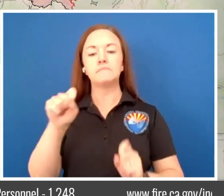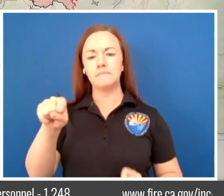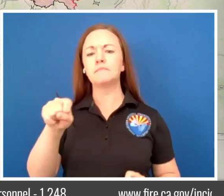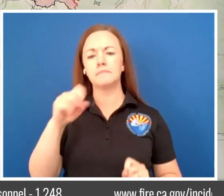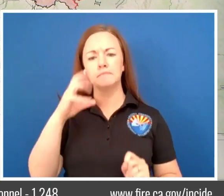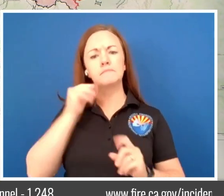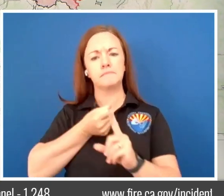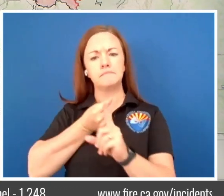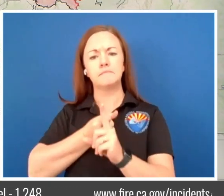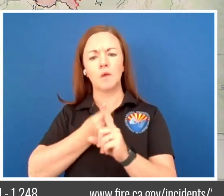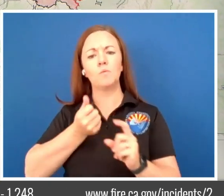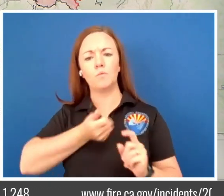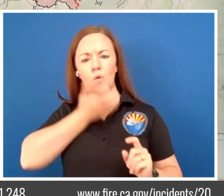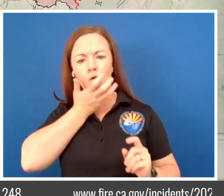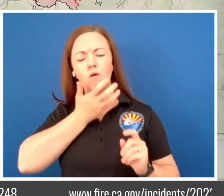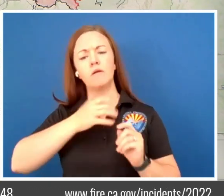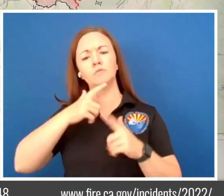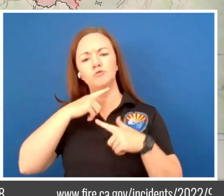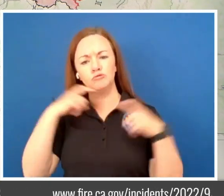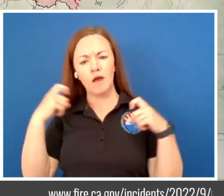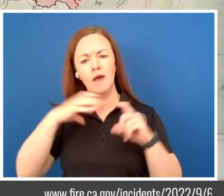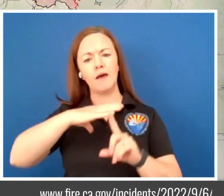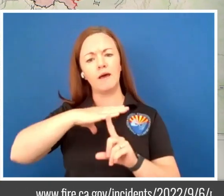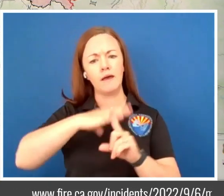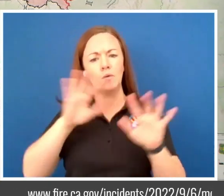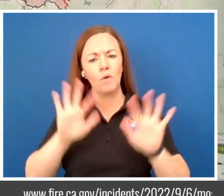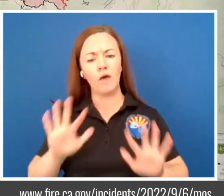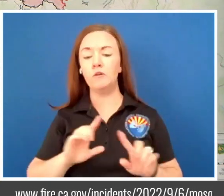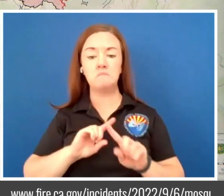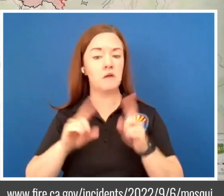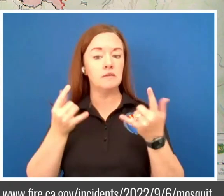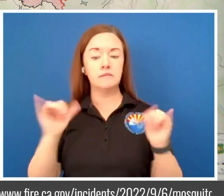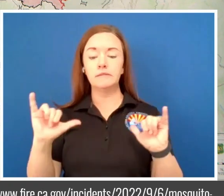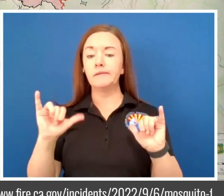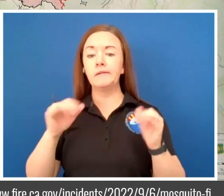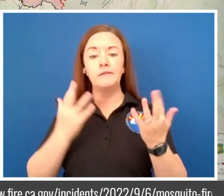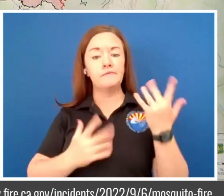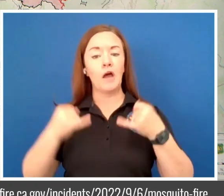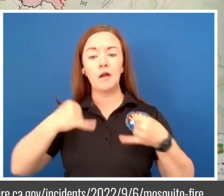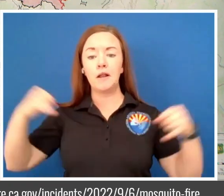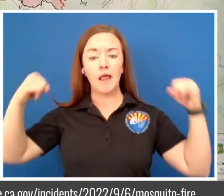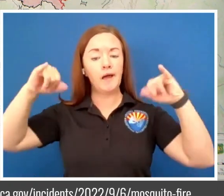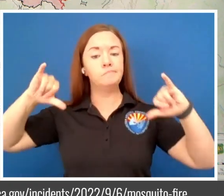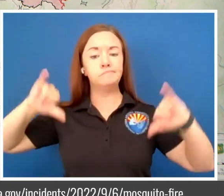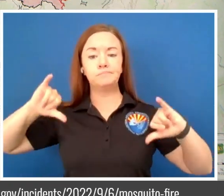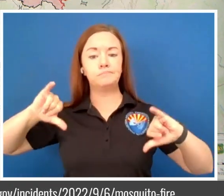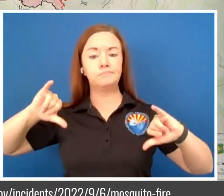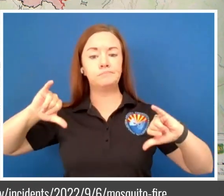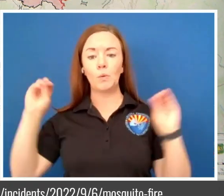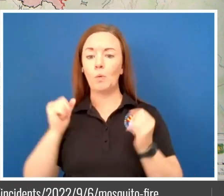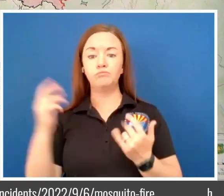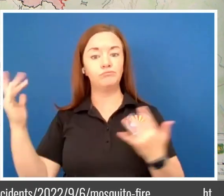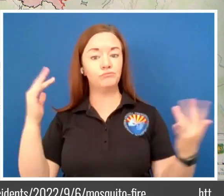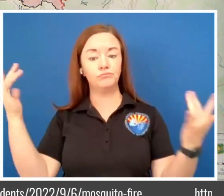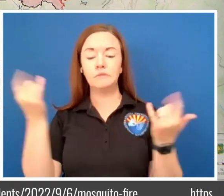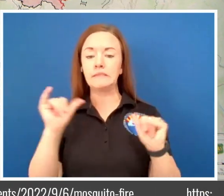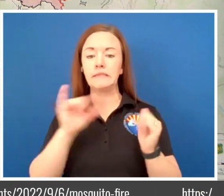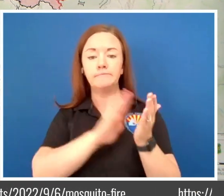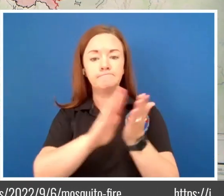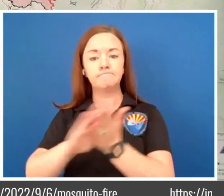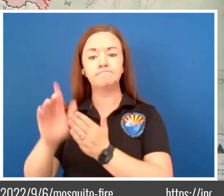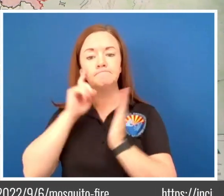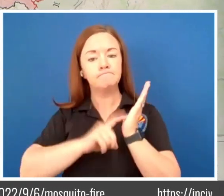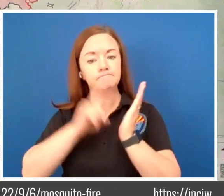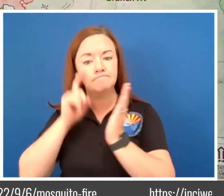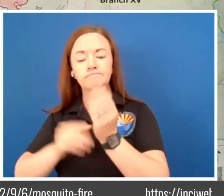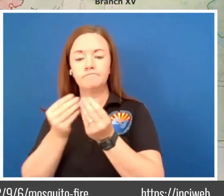drier trend, we've not had any threats to our line, and we're continuing to mop up and do great work on the fire.